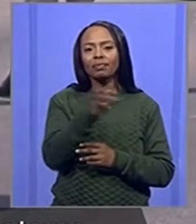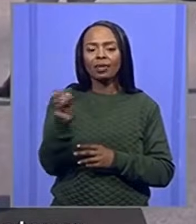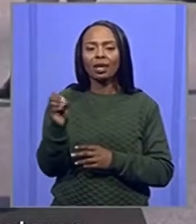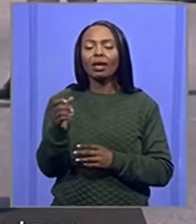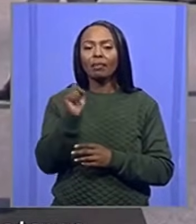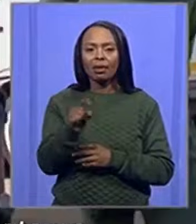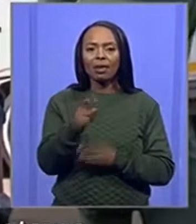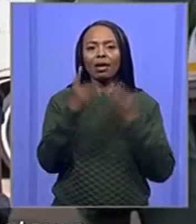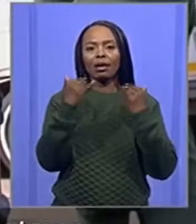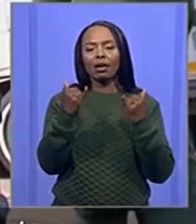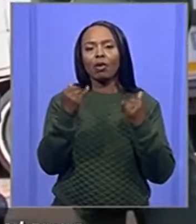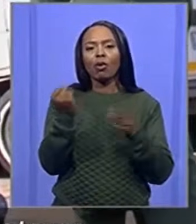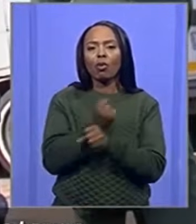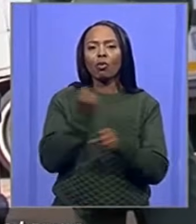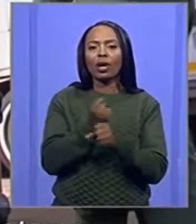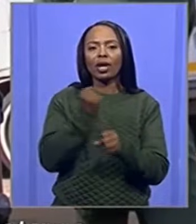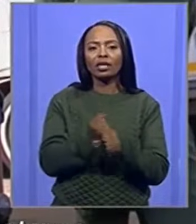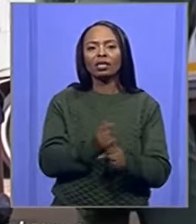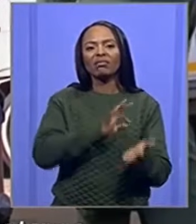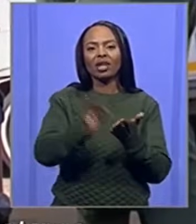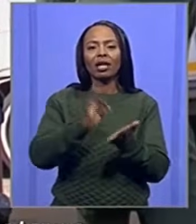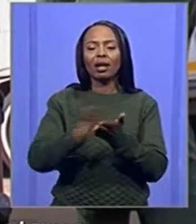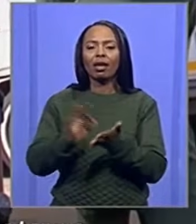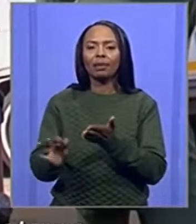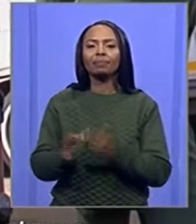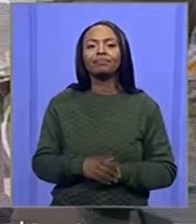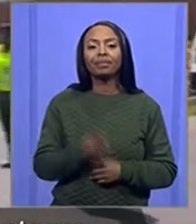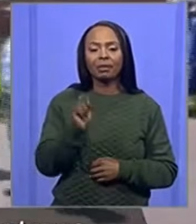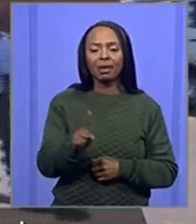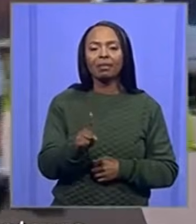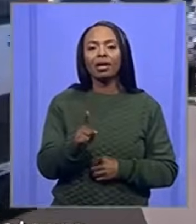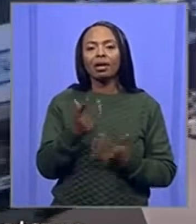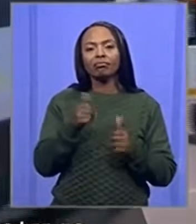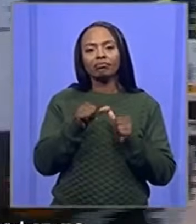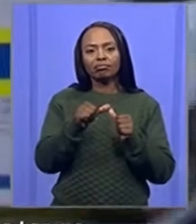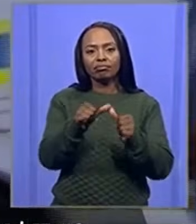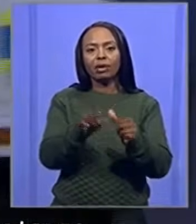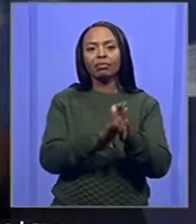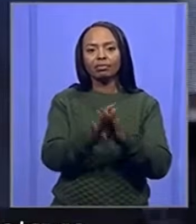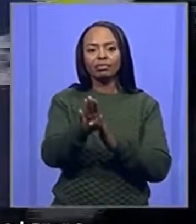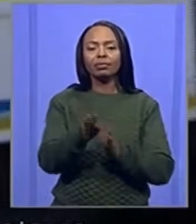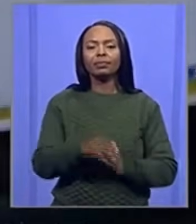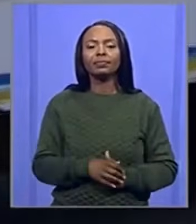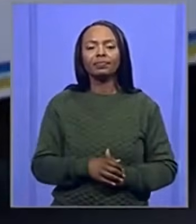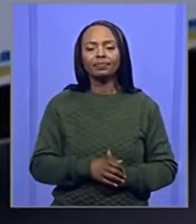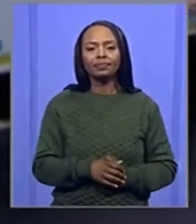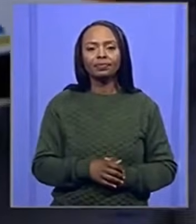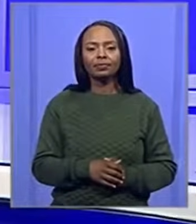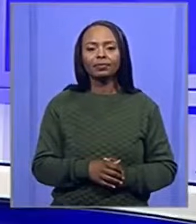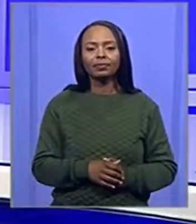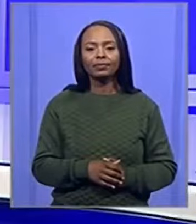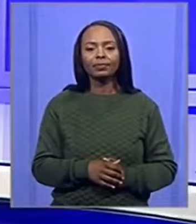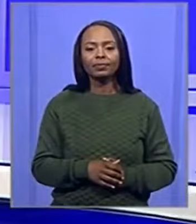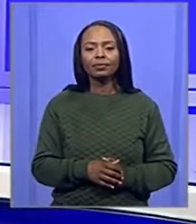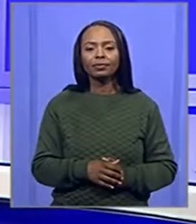ke lenaane la Operation Channel. Molemo wa motho wa SABC News, Pretoria.